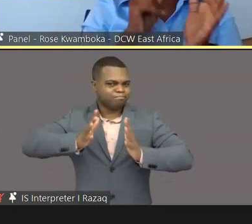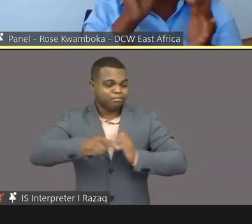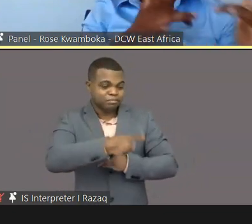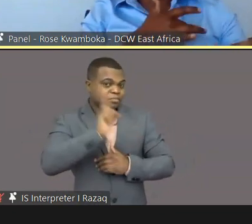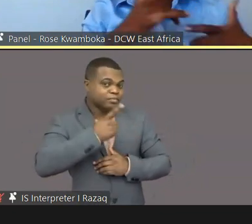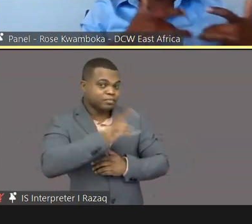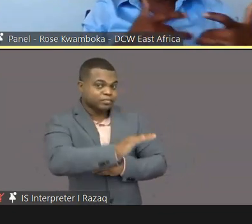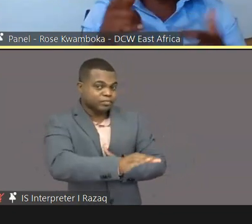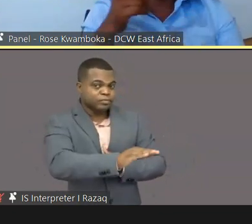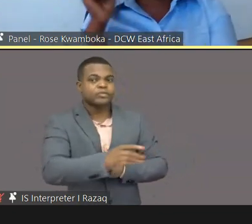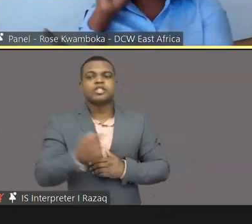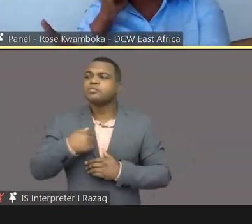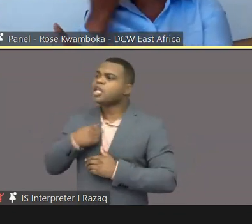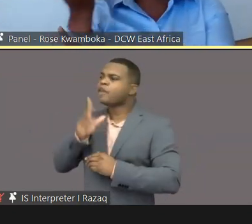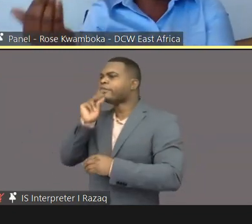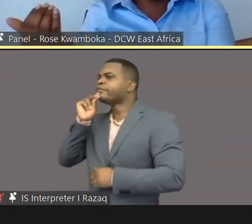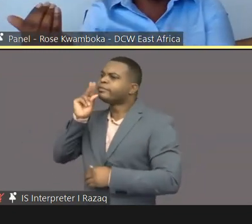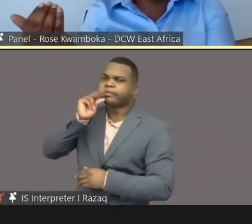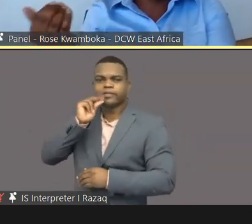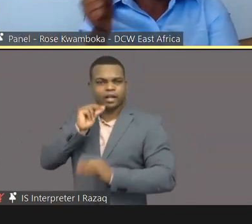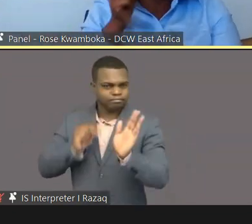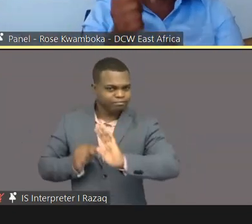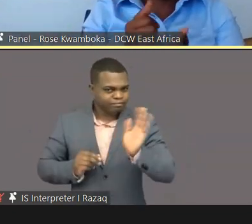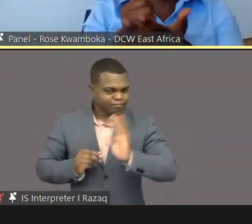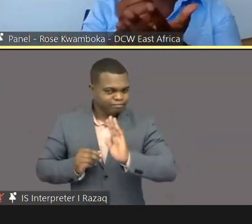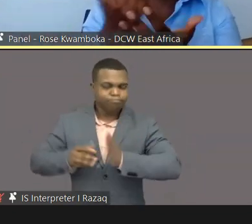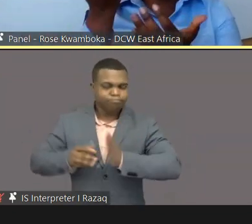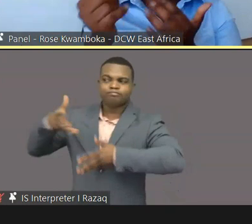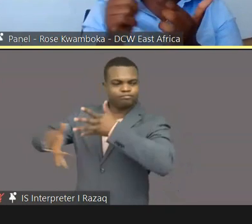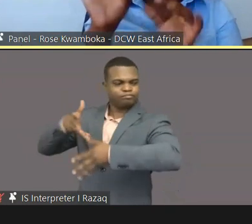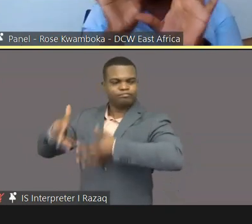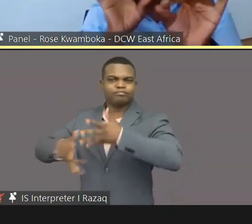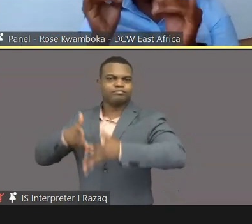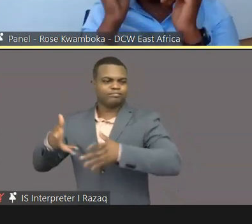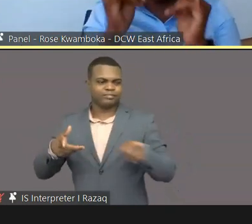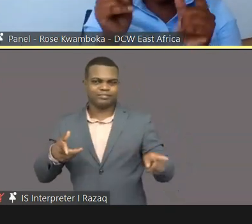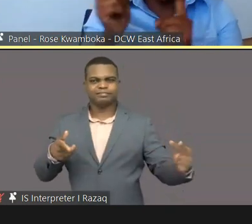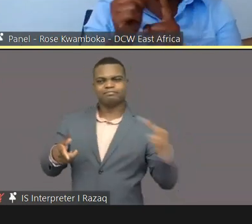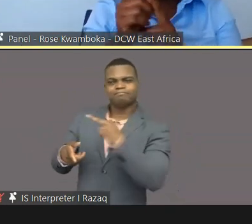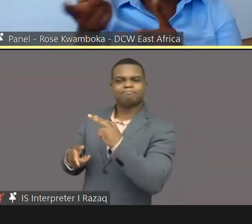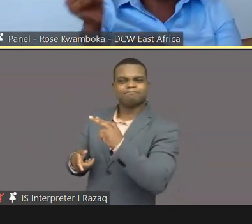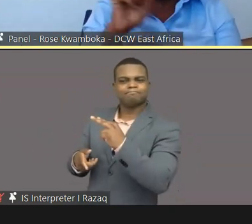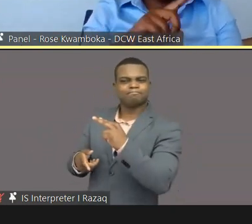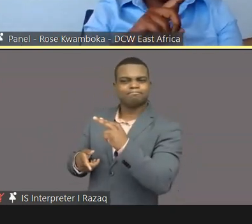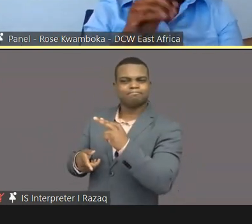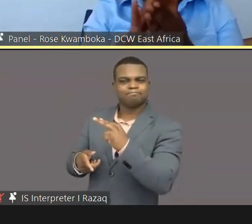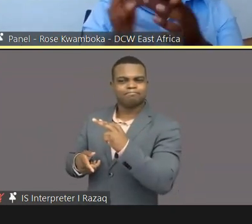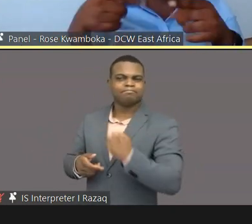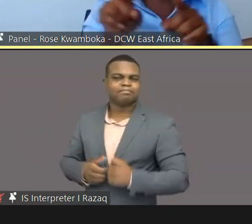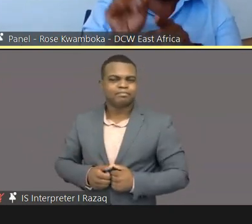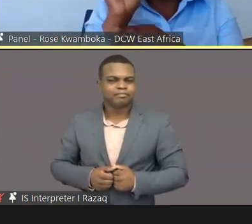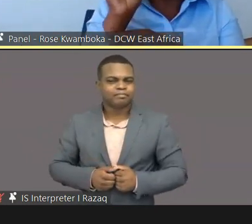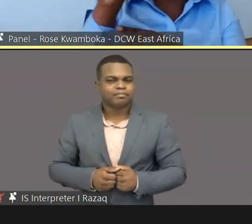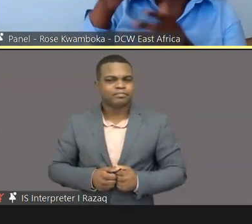language, even if it does not concern the deaf child. This will help the child to pick up new words every